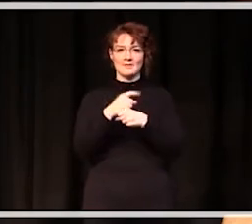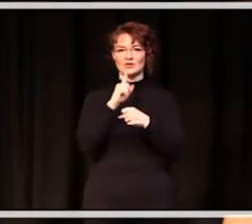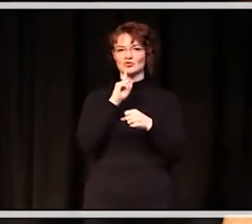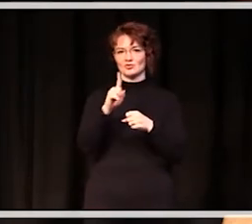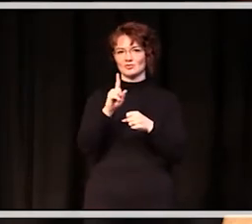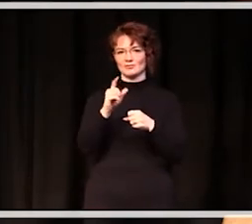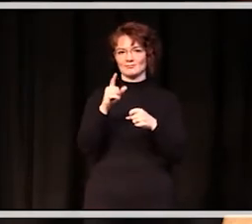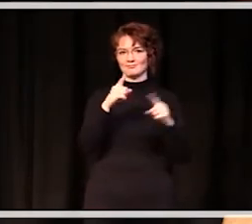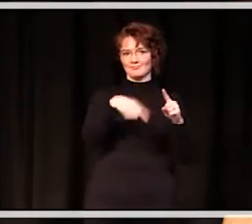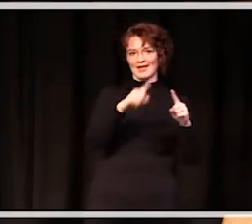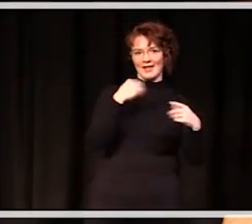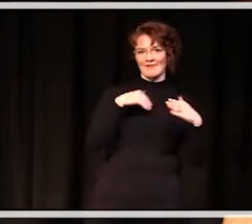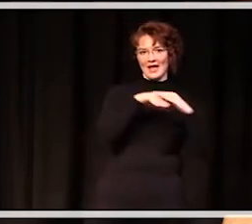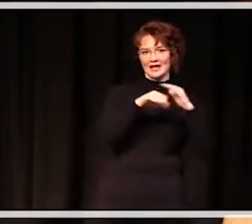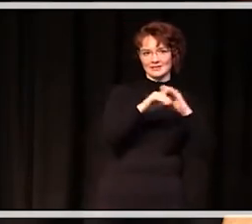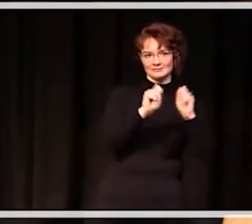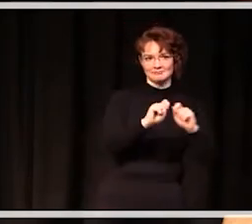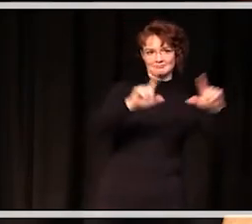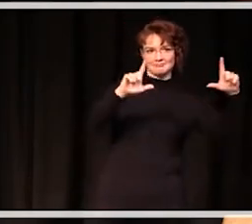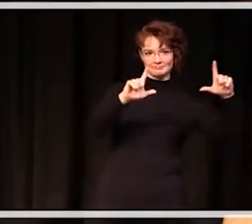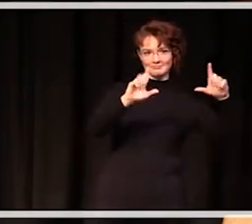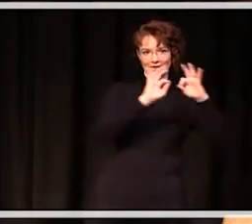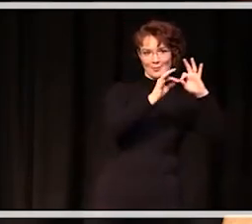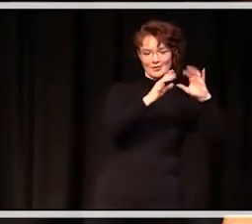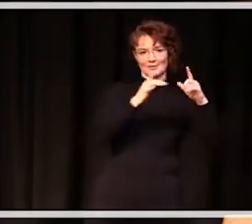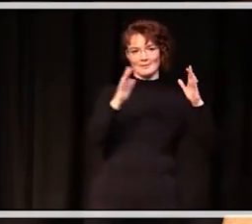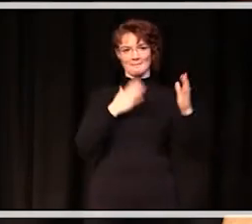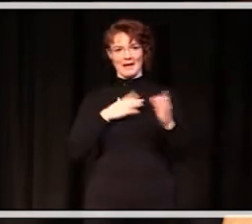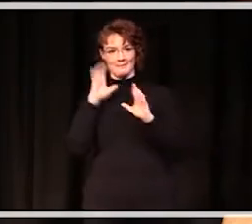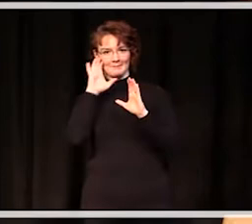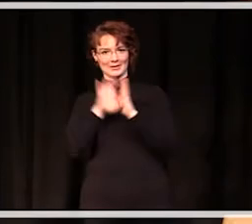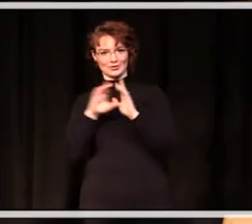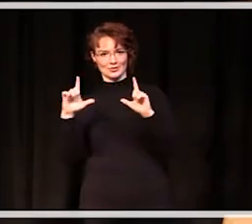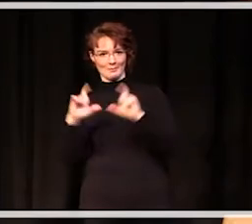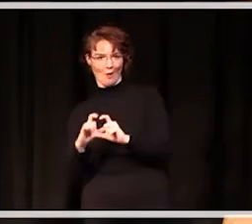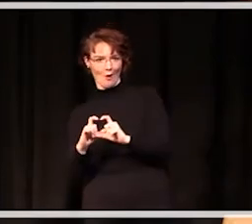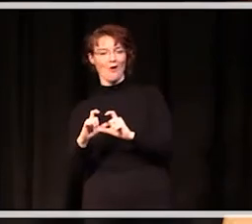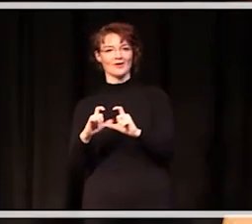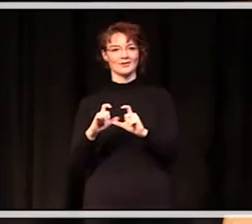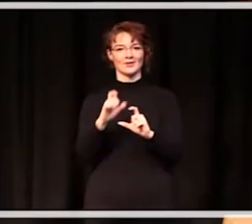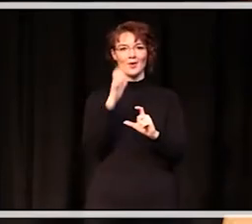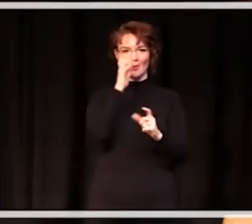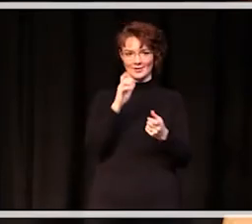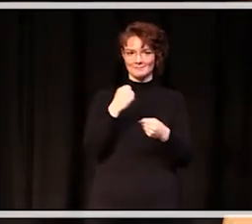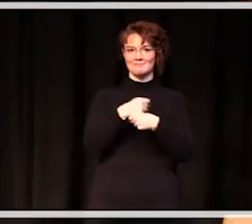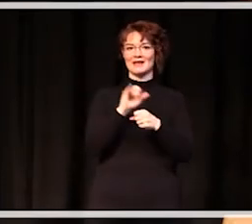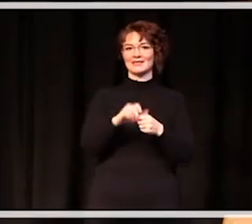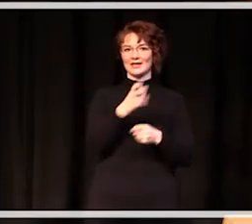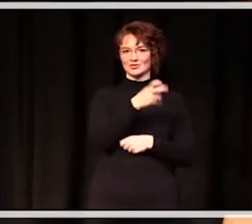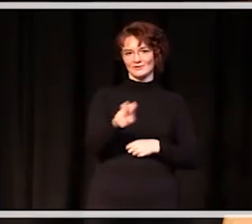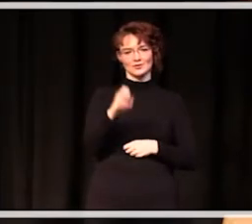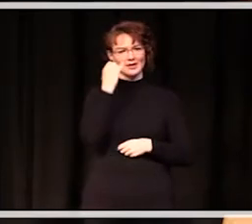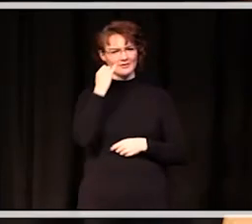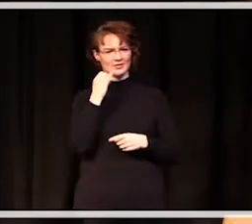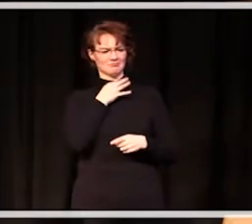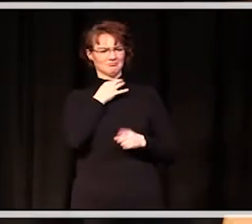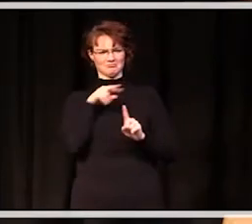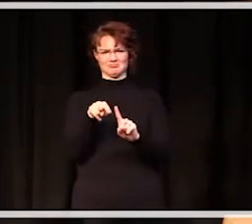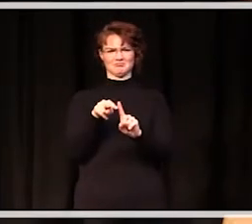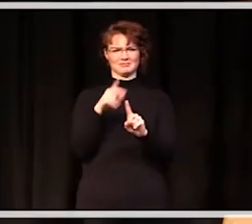big and make my picture small. And so we're making a shift for them. So if you're wondering, hey, what